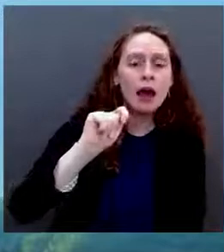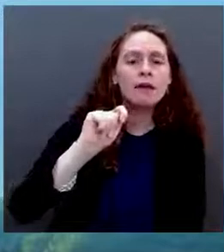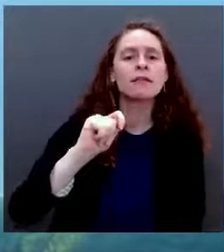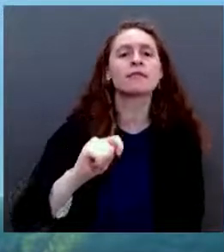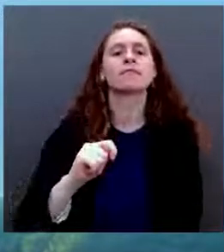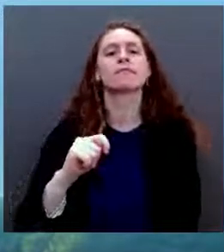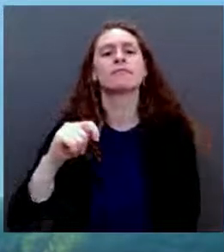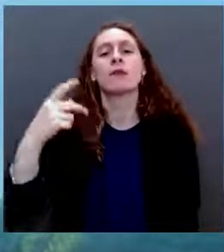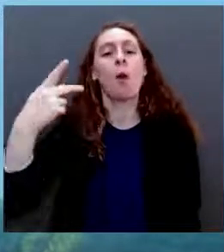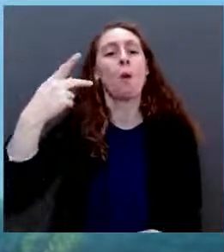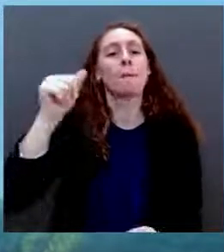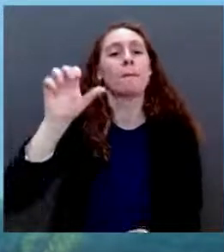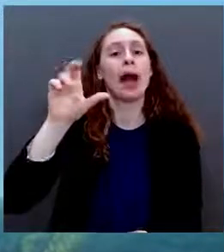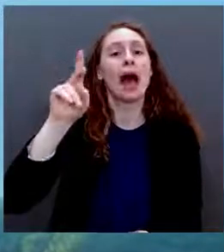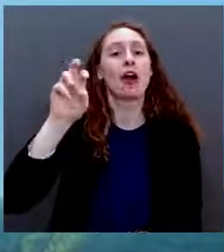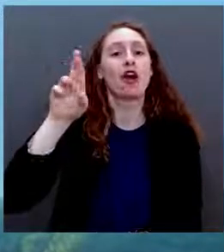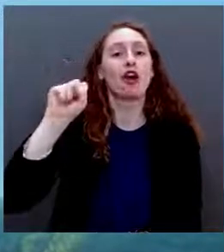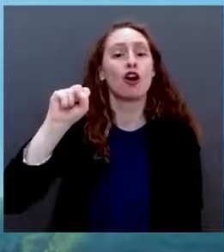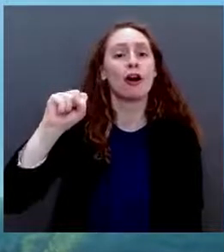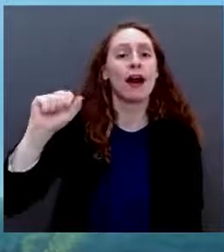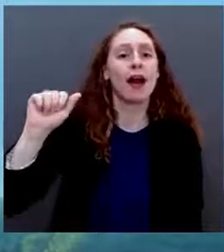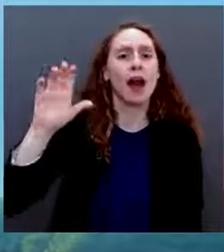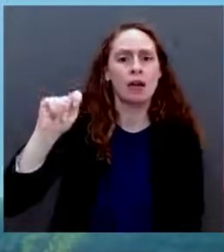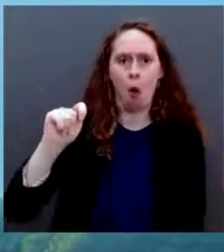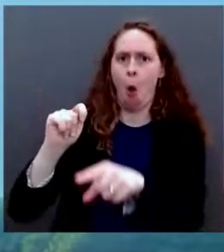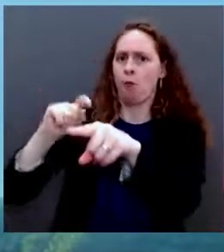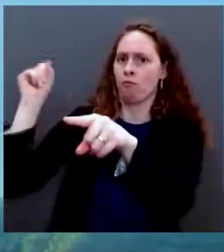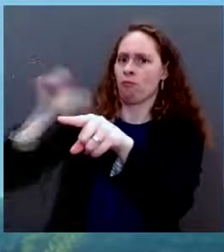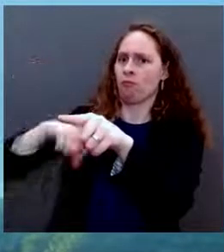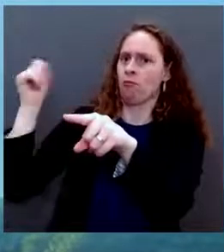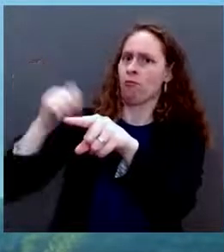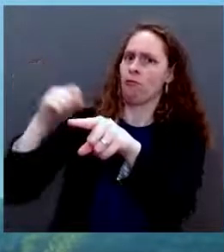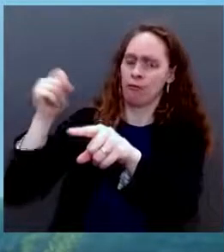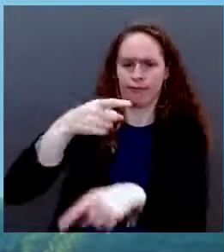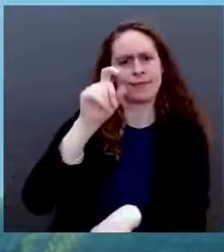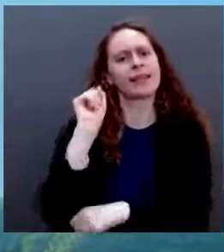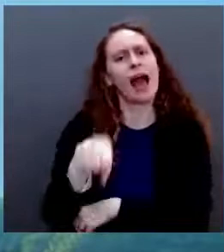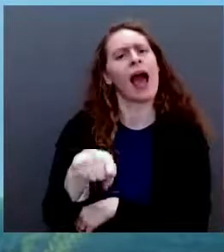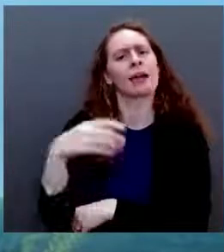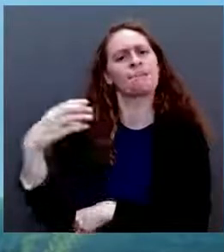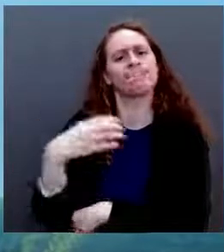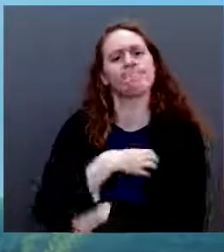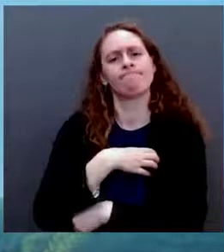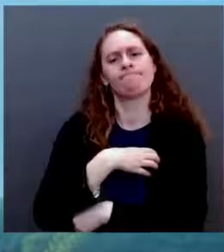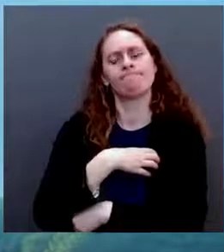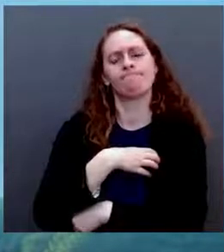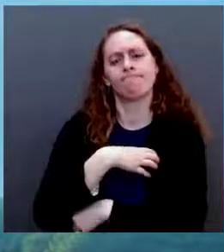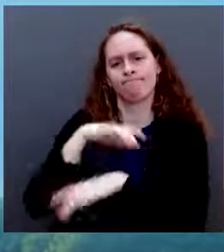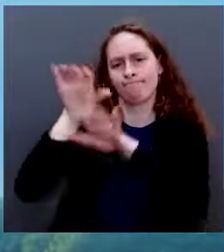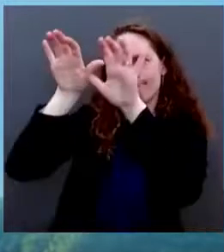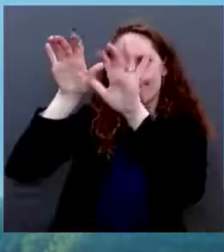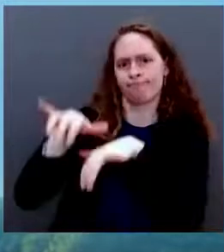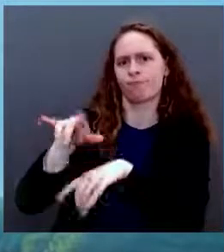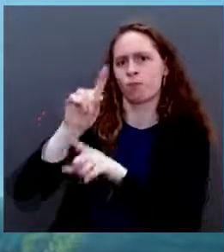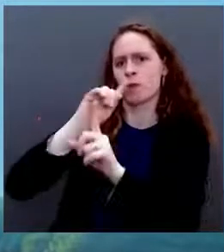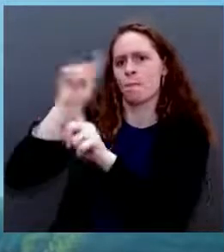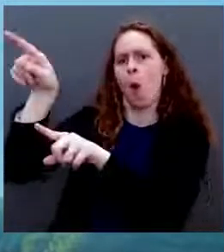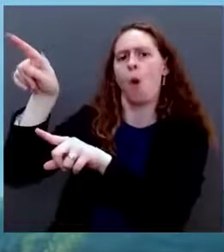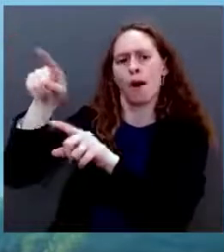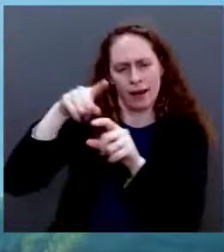allow USDA and DOJ to collaborate early on how to appropriately address such